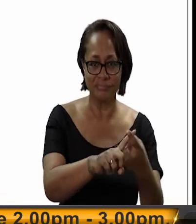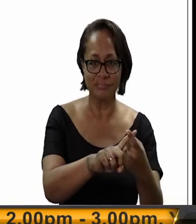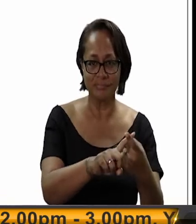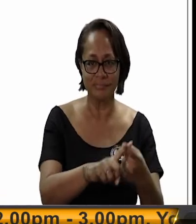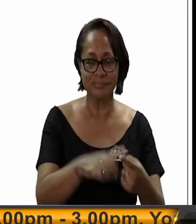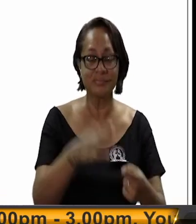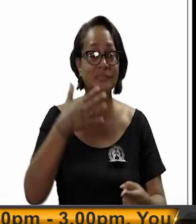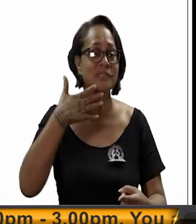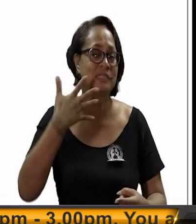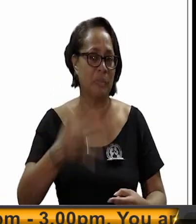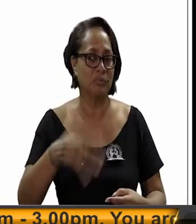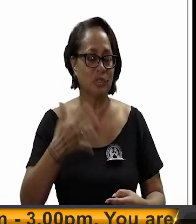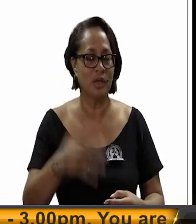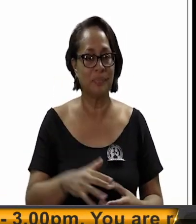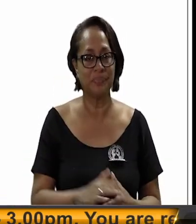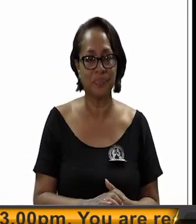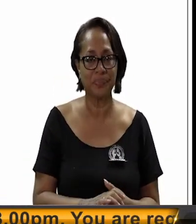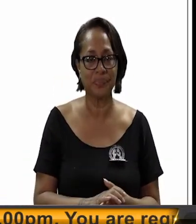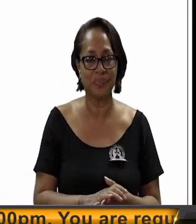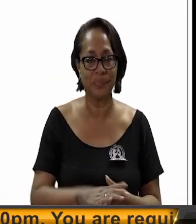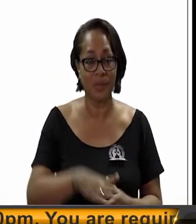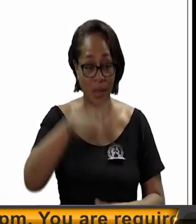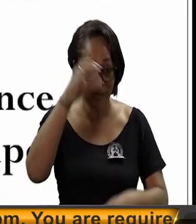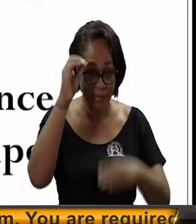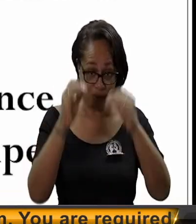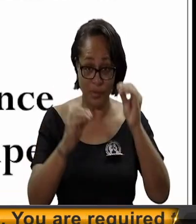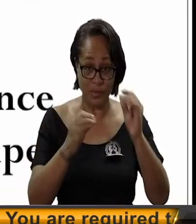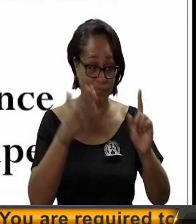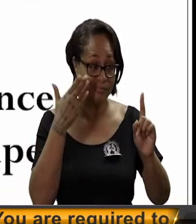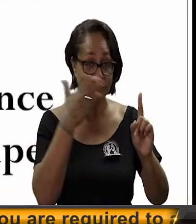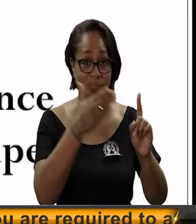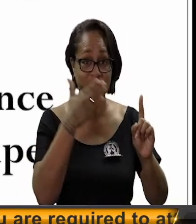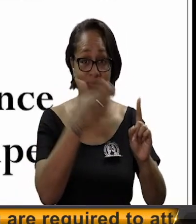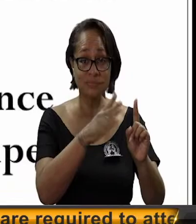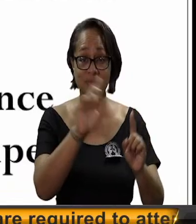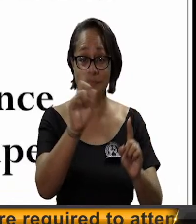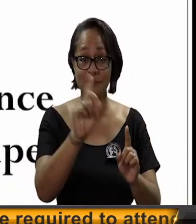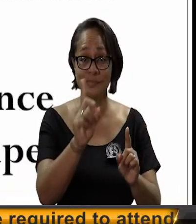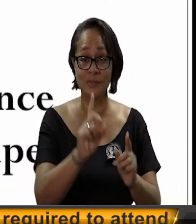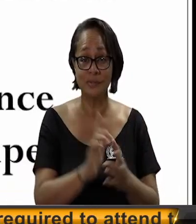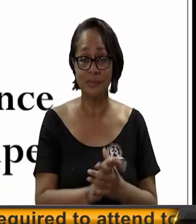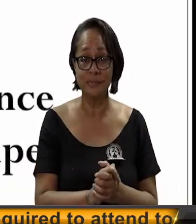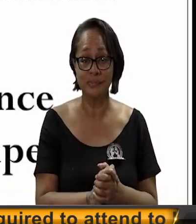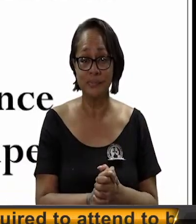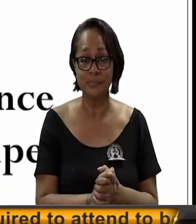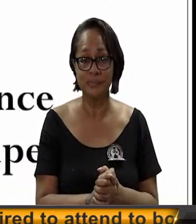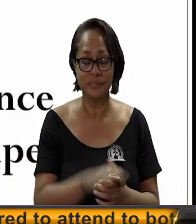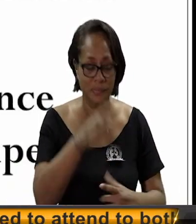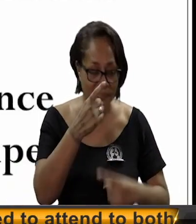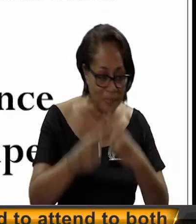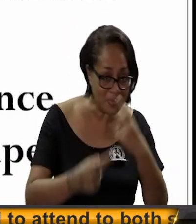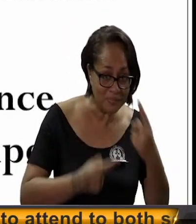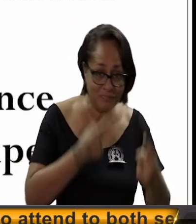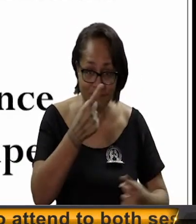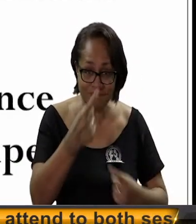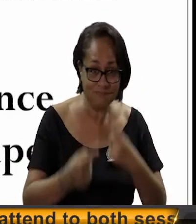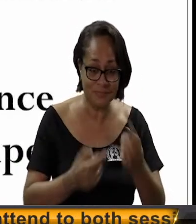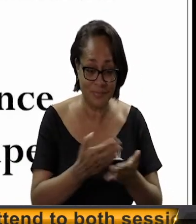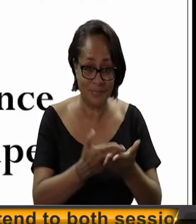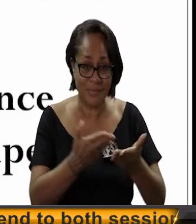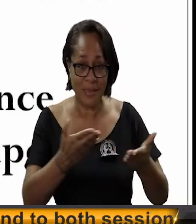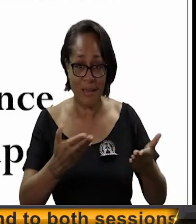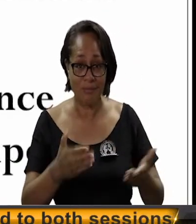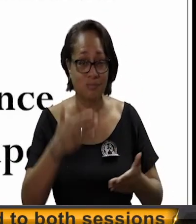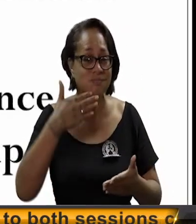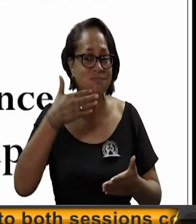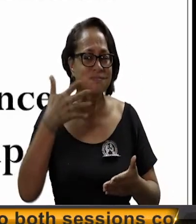convection, and temperature. Learning outcomes for us today, we're going to be describing and explaining